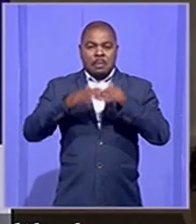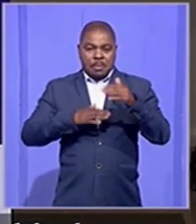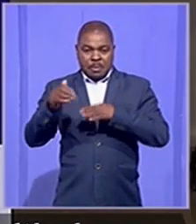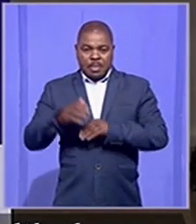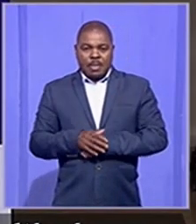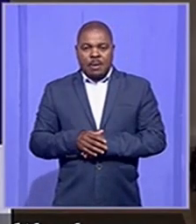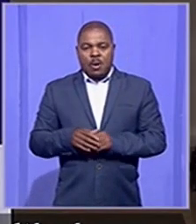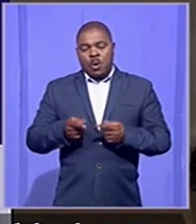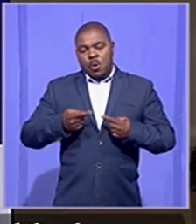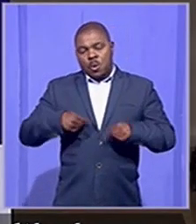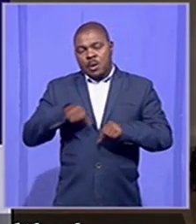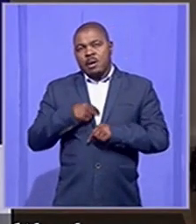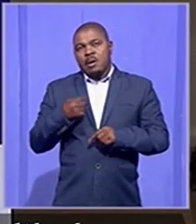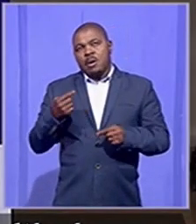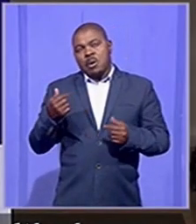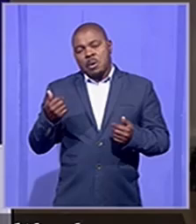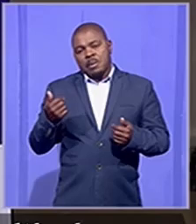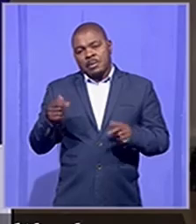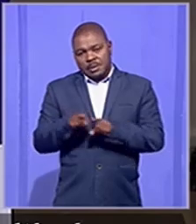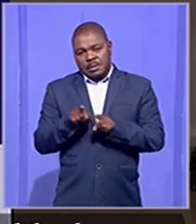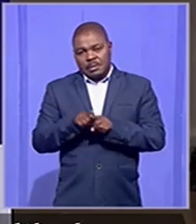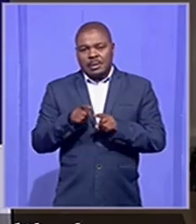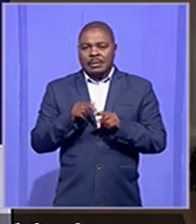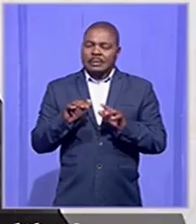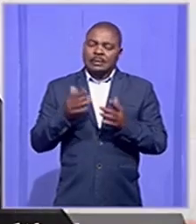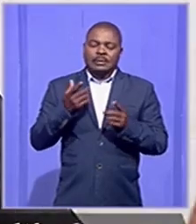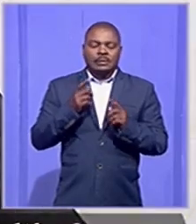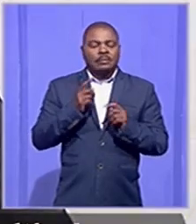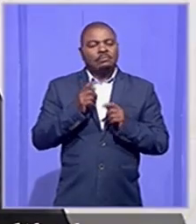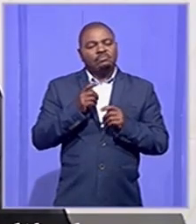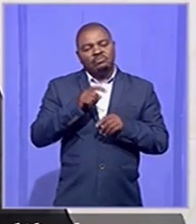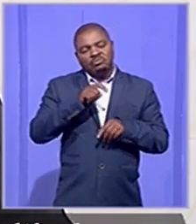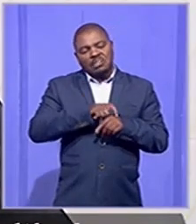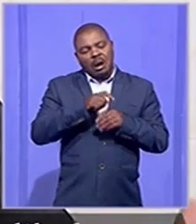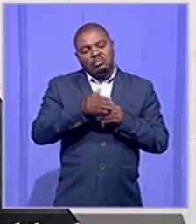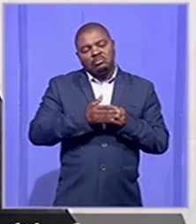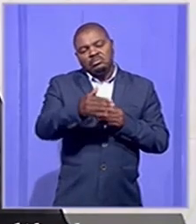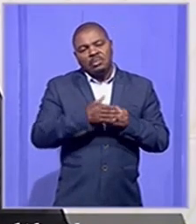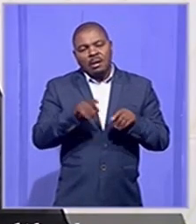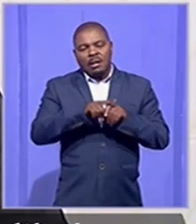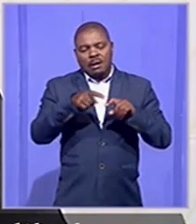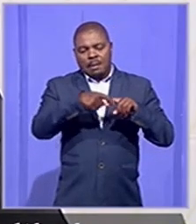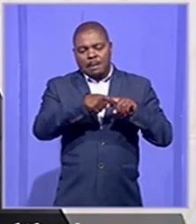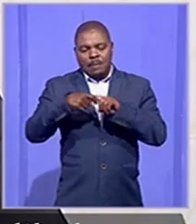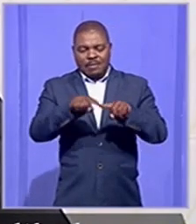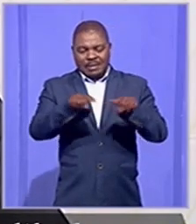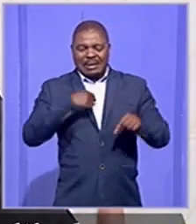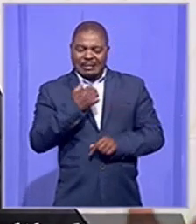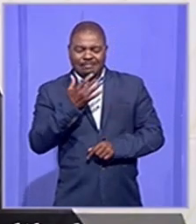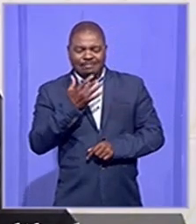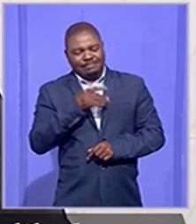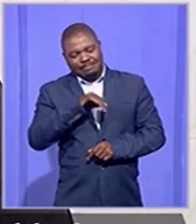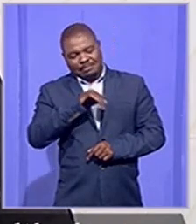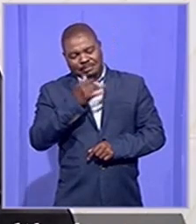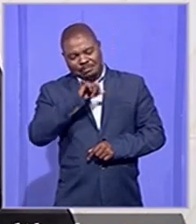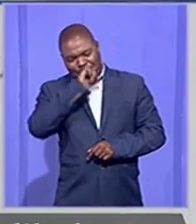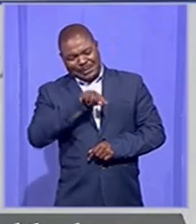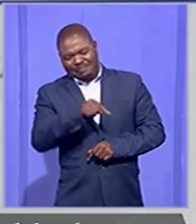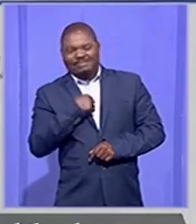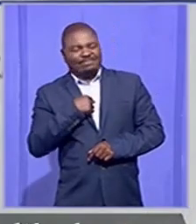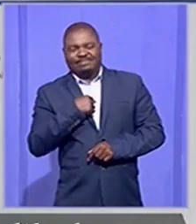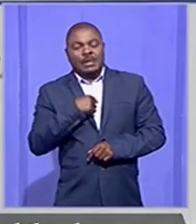have provision for, I would say temporary, which is not my favorite. We have mobiles, which I don't want mobiles at